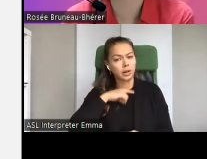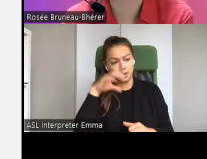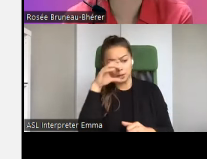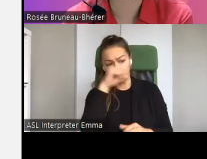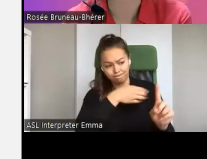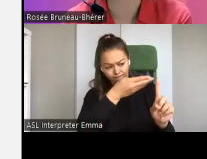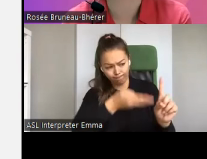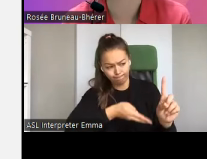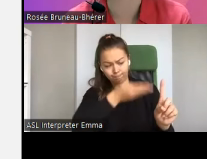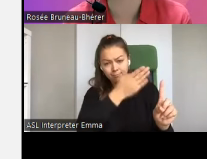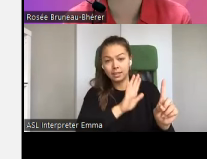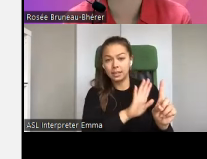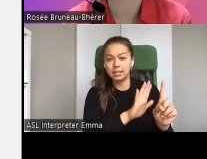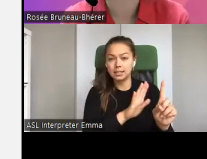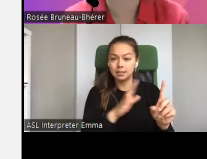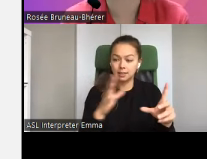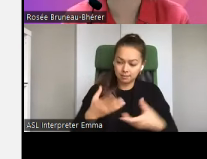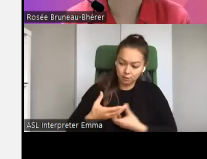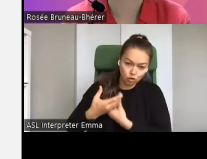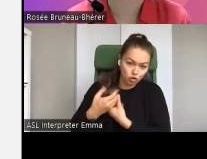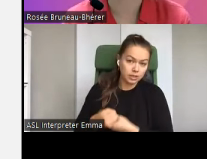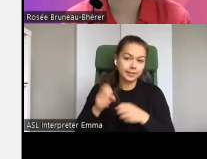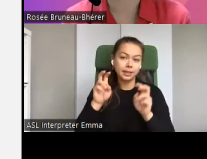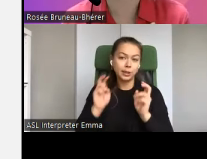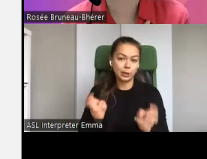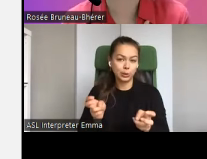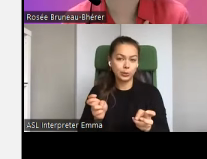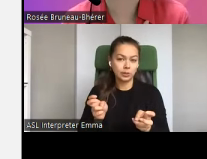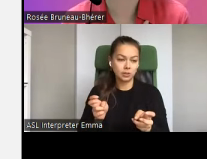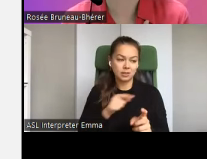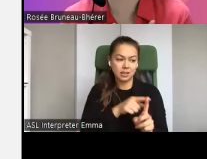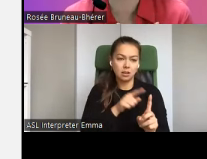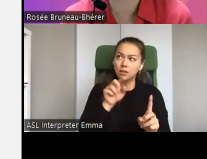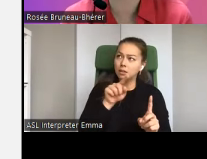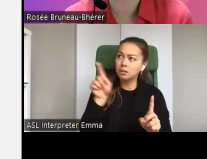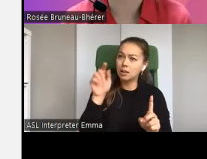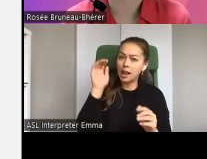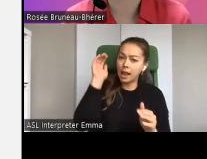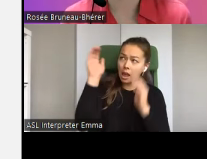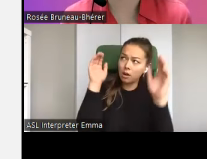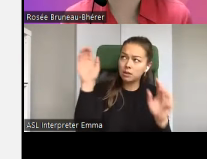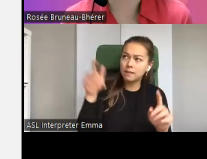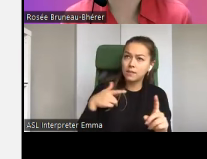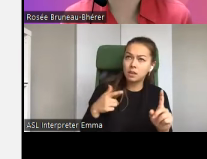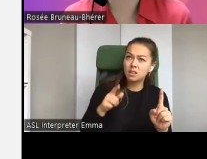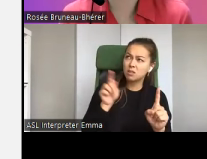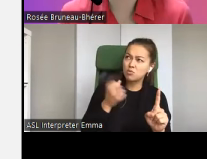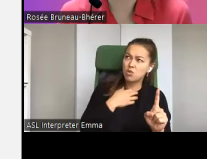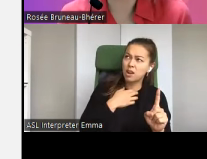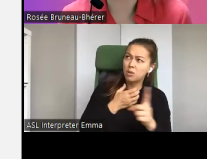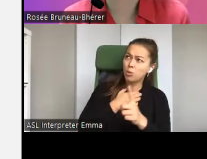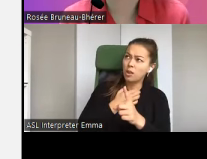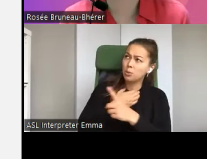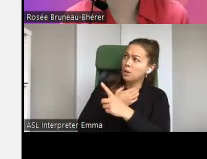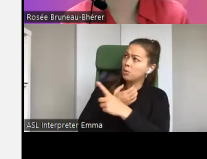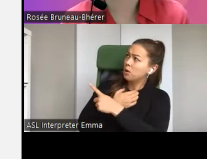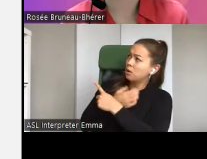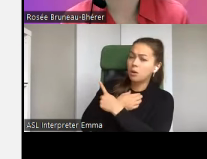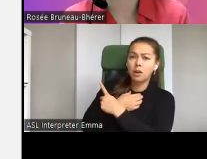people are threats. He doesn't trust people, he doesn't trust adults, and he could be rejected, he could be hurt one more